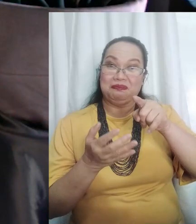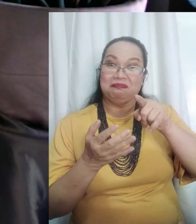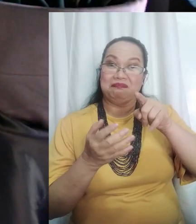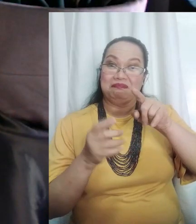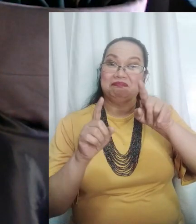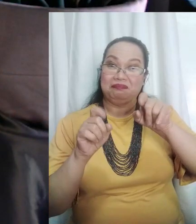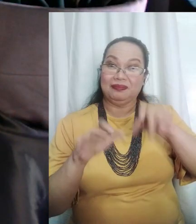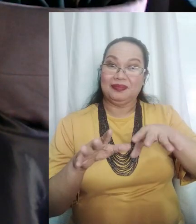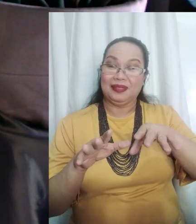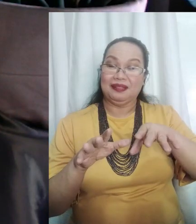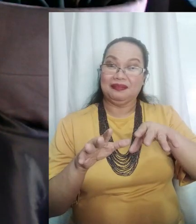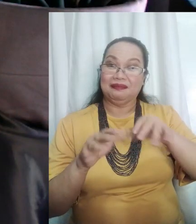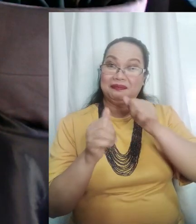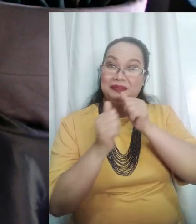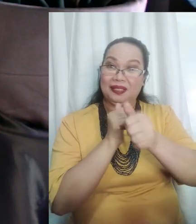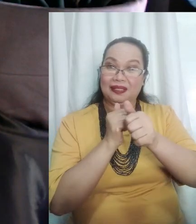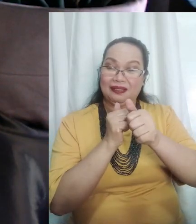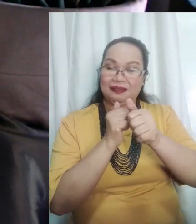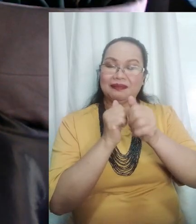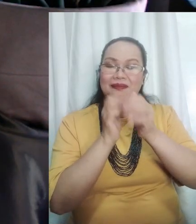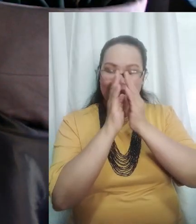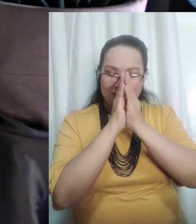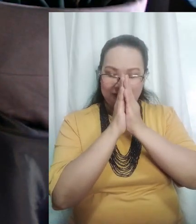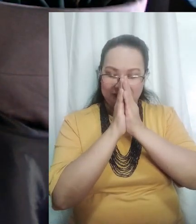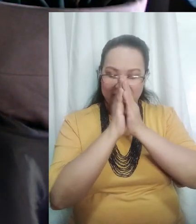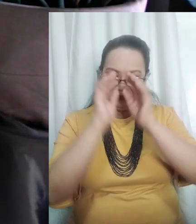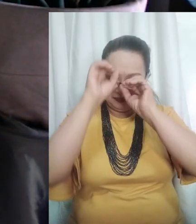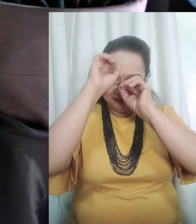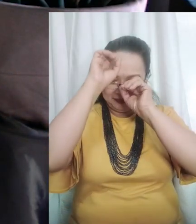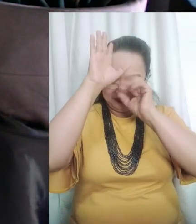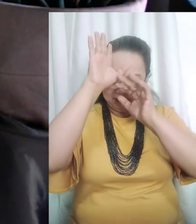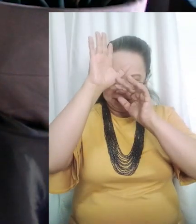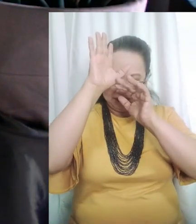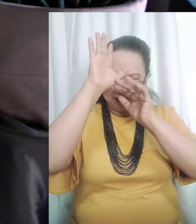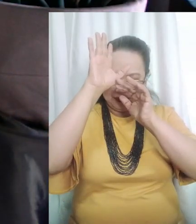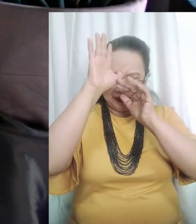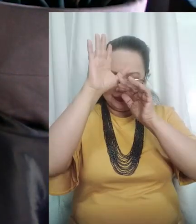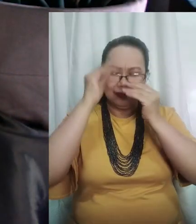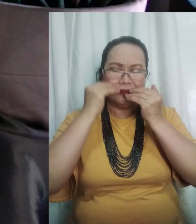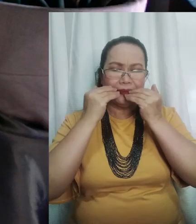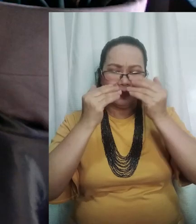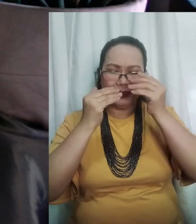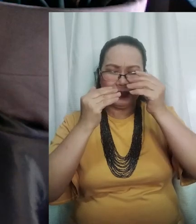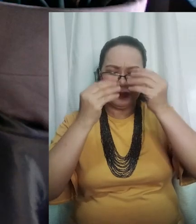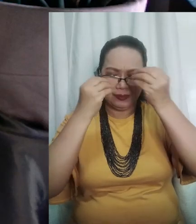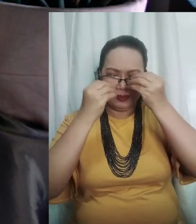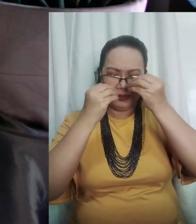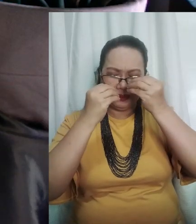test? Let's pray. Father God, thank you for teaching us through Joseph.